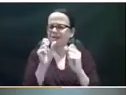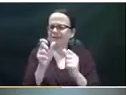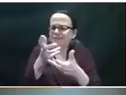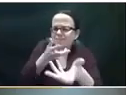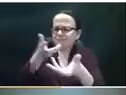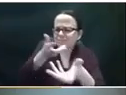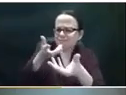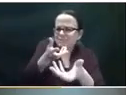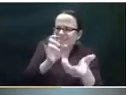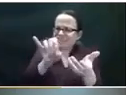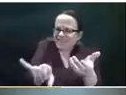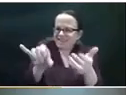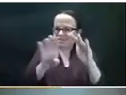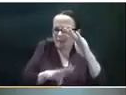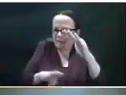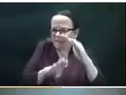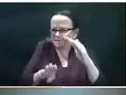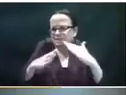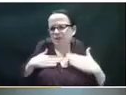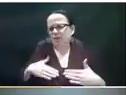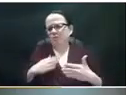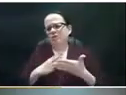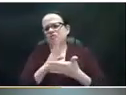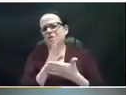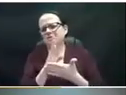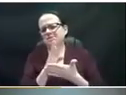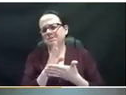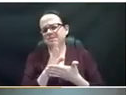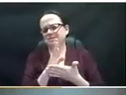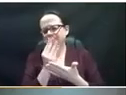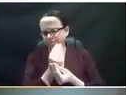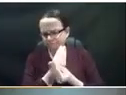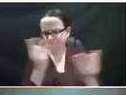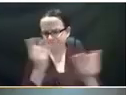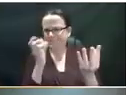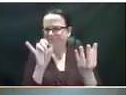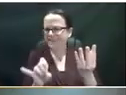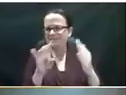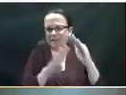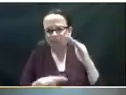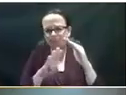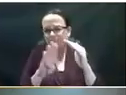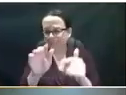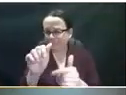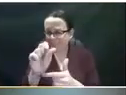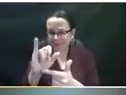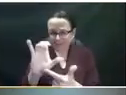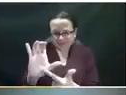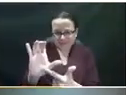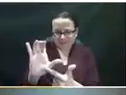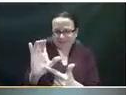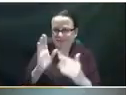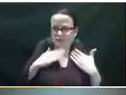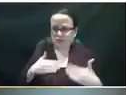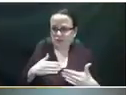And that is a basic human right. That is a basic human right. That